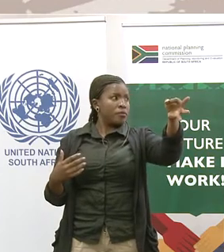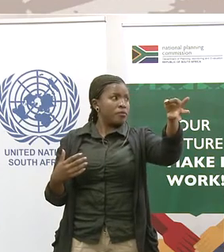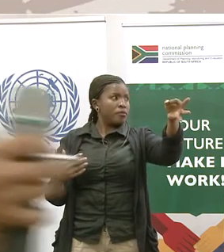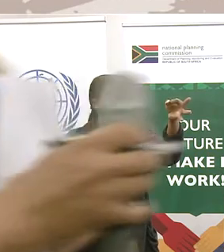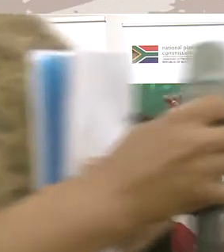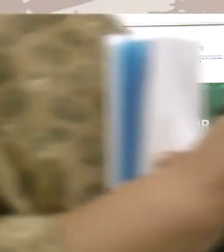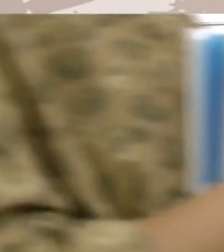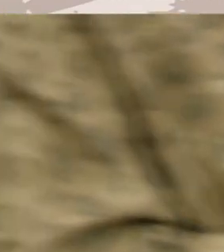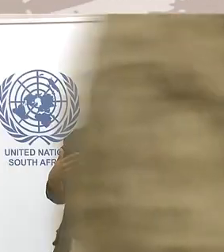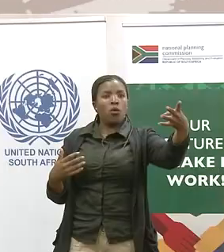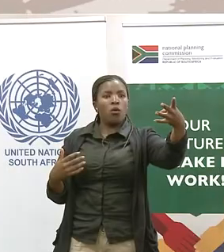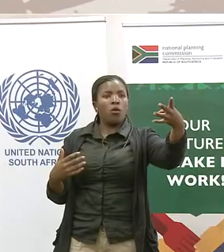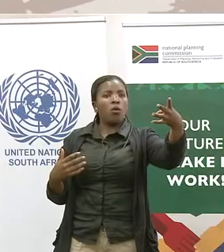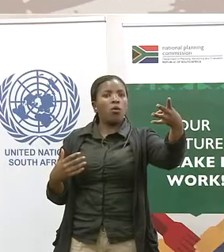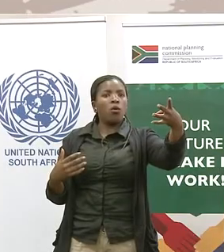There's four.